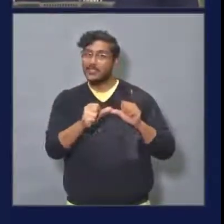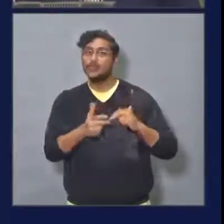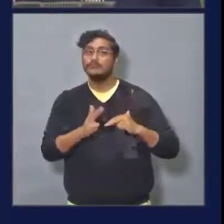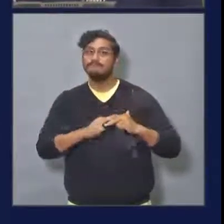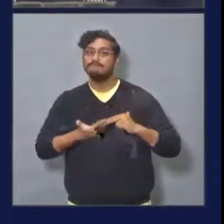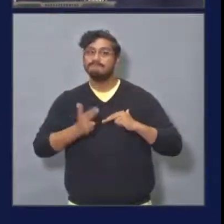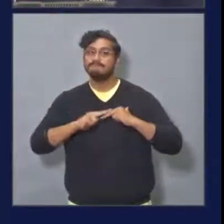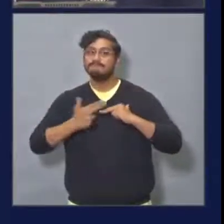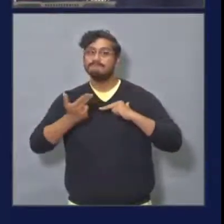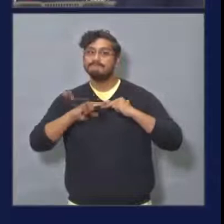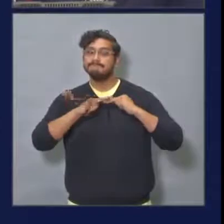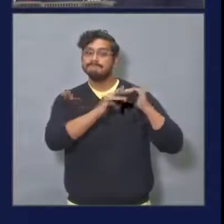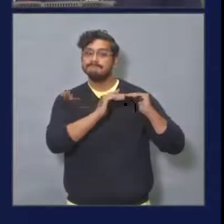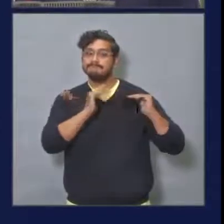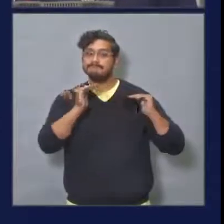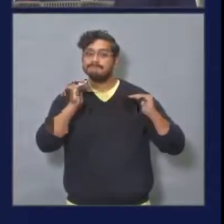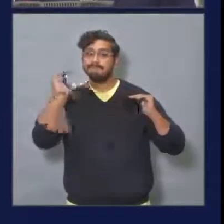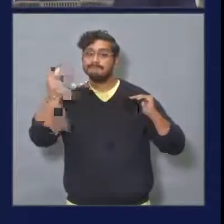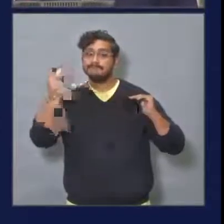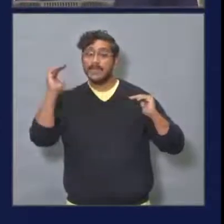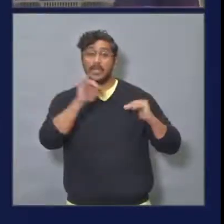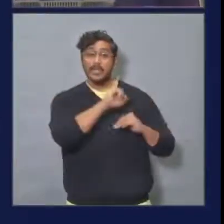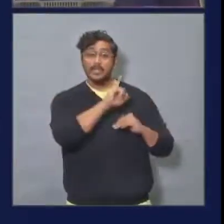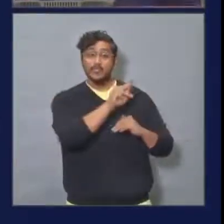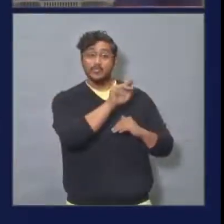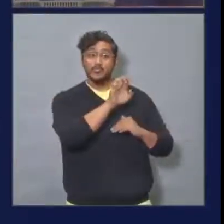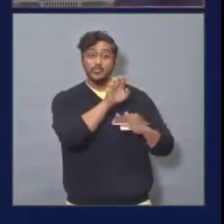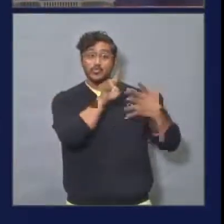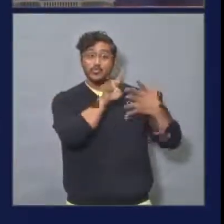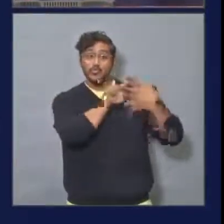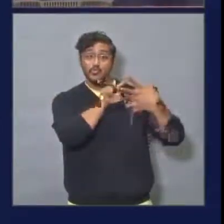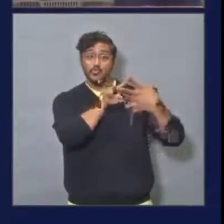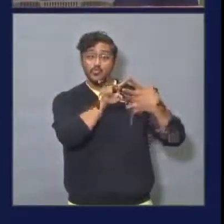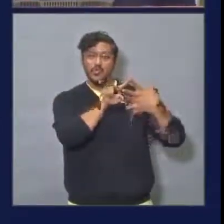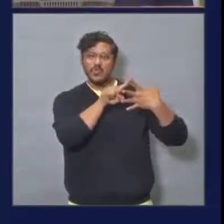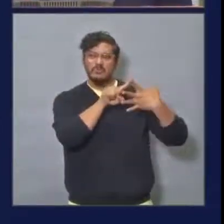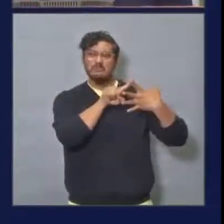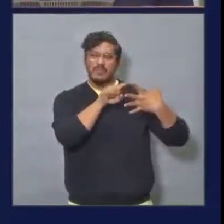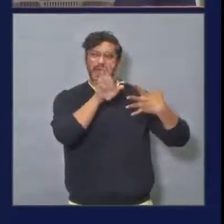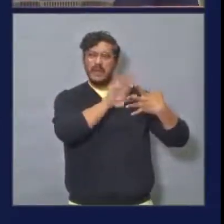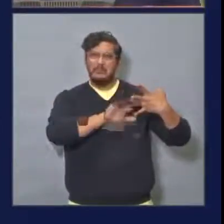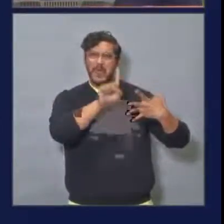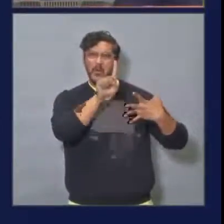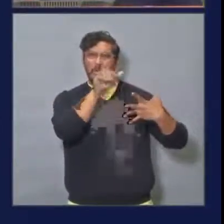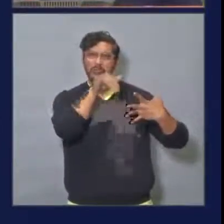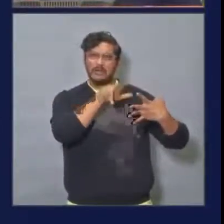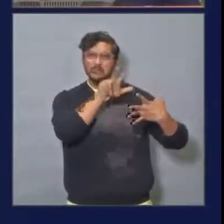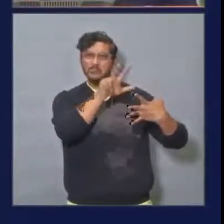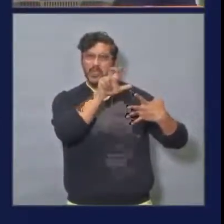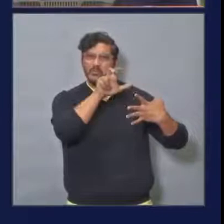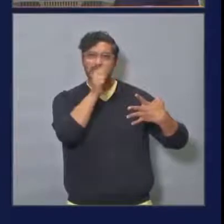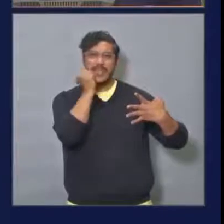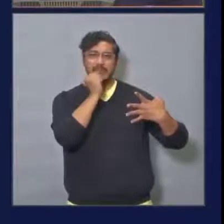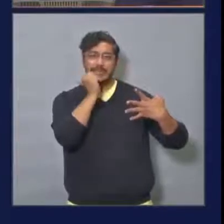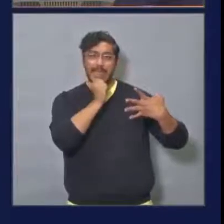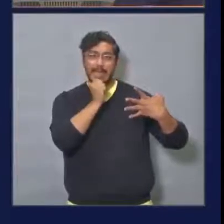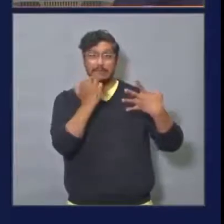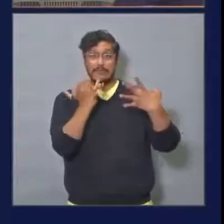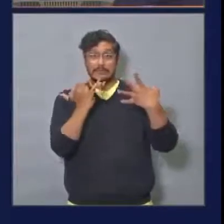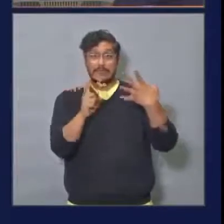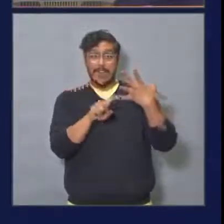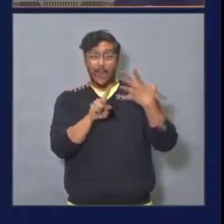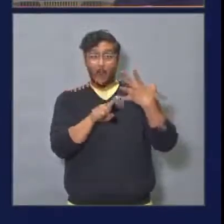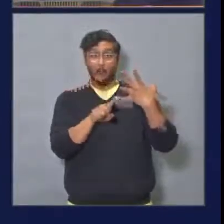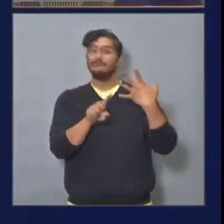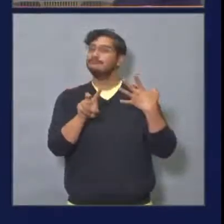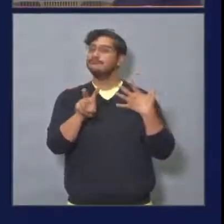significantly increase. At the beginning of June, we were averaging 1,300 cases a day, and now we're averaging